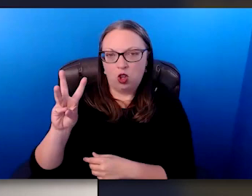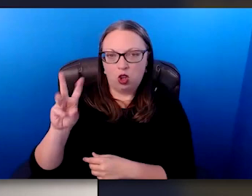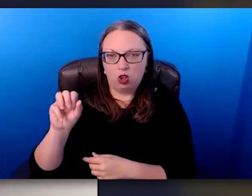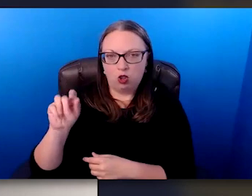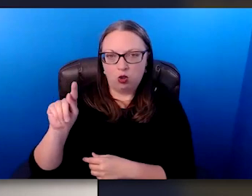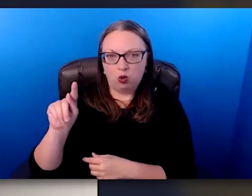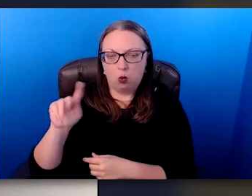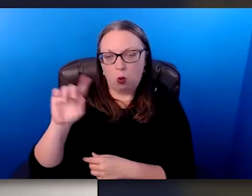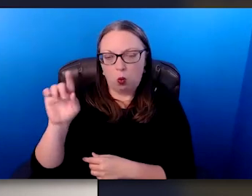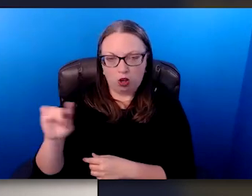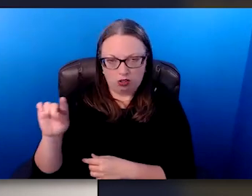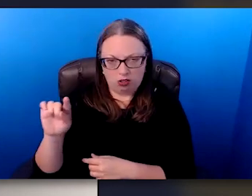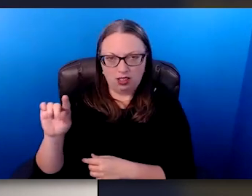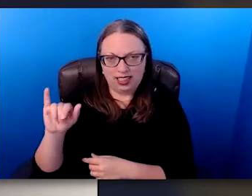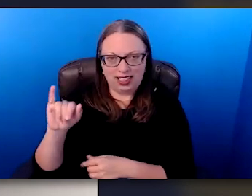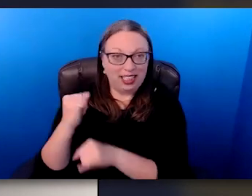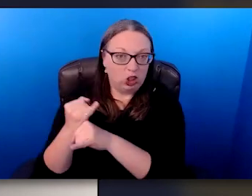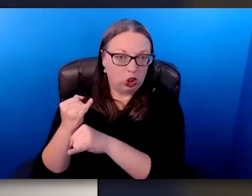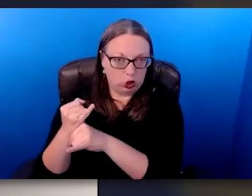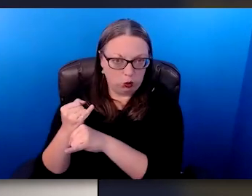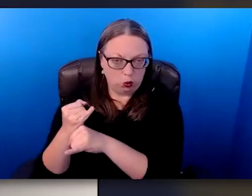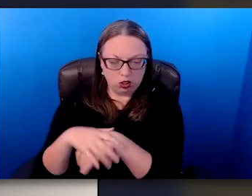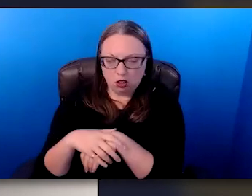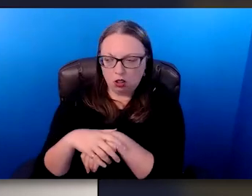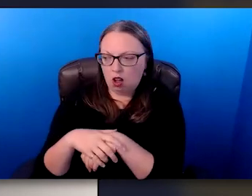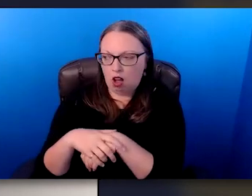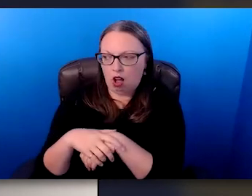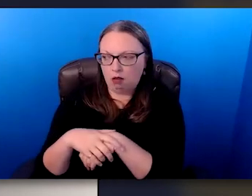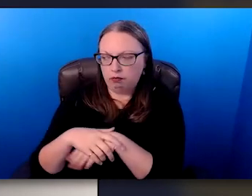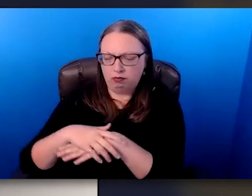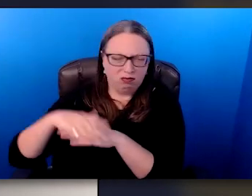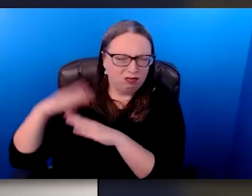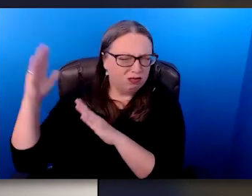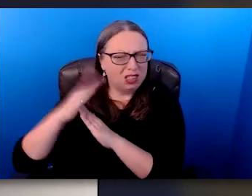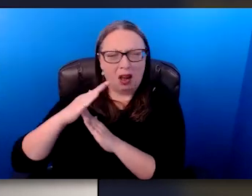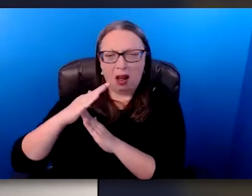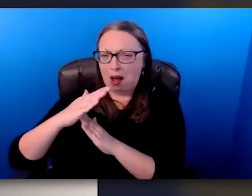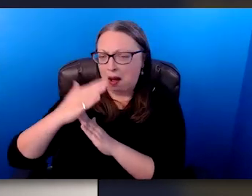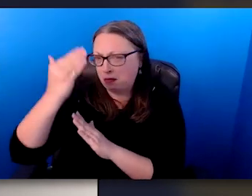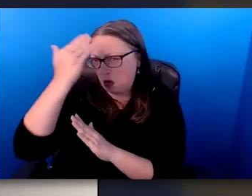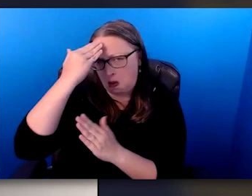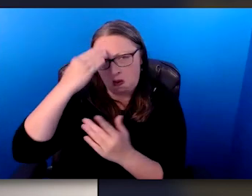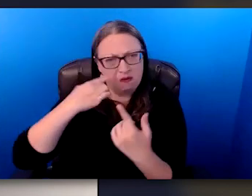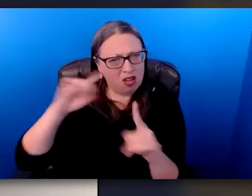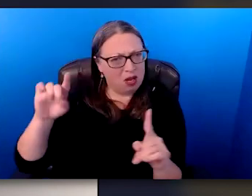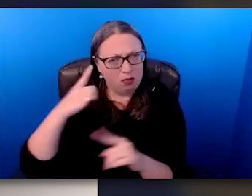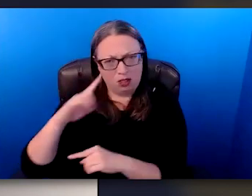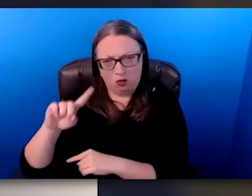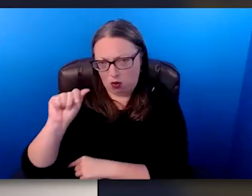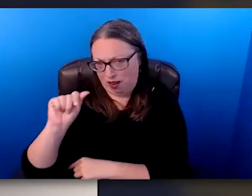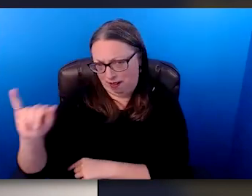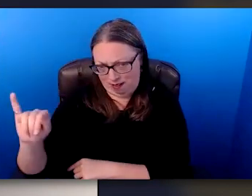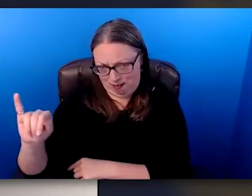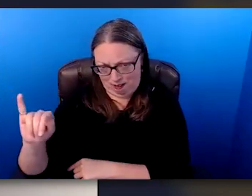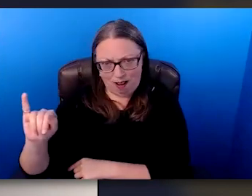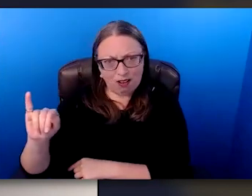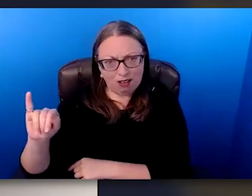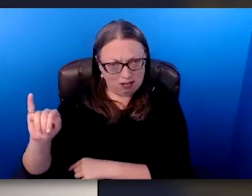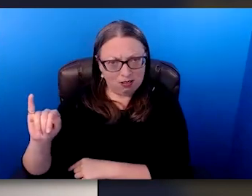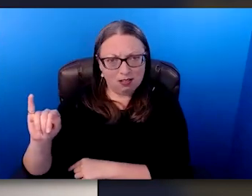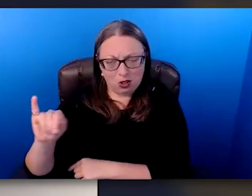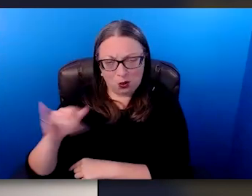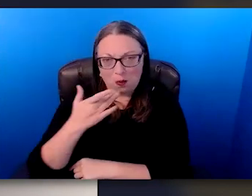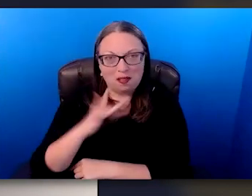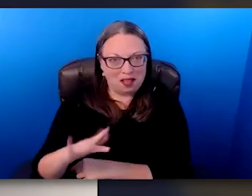AI. I'm very lucky to be at an institution that has you know, some of the pioneers in this